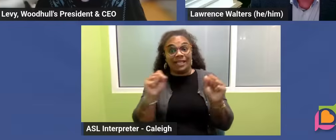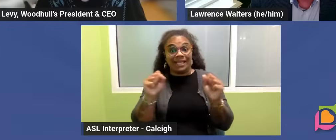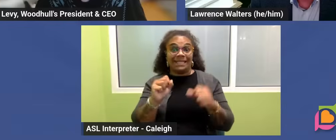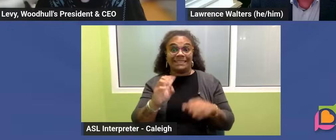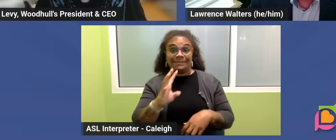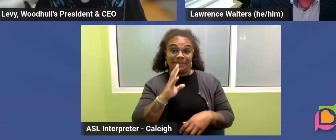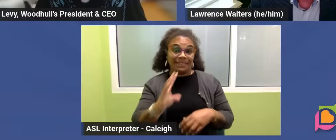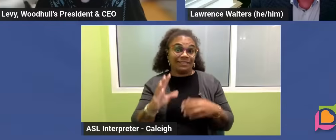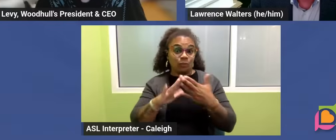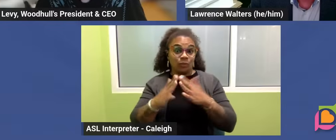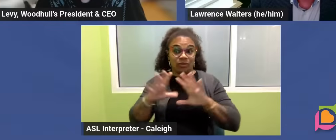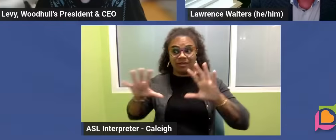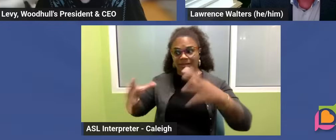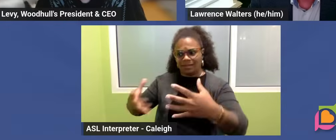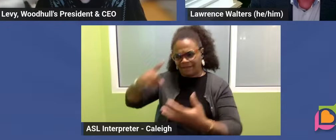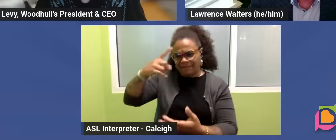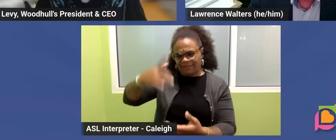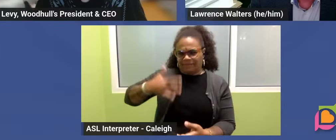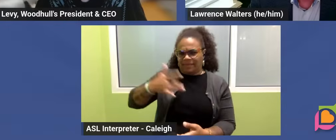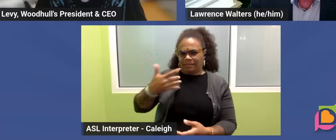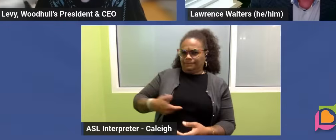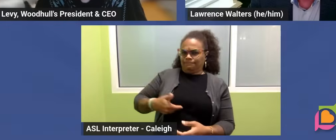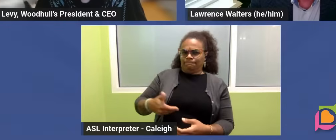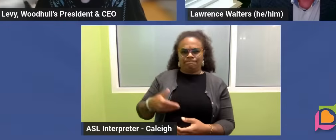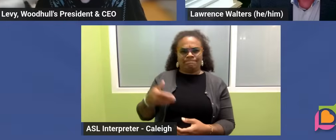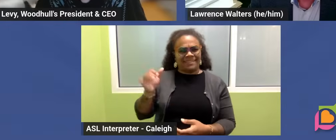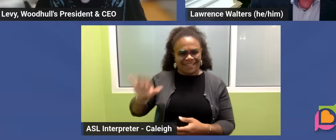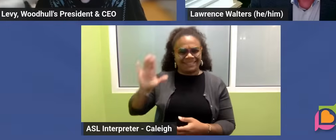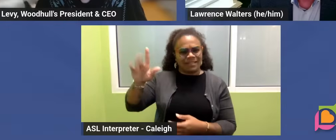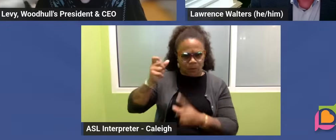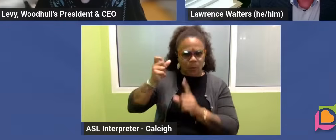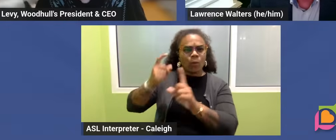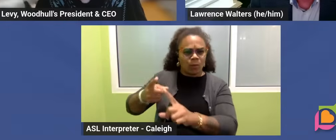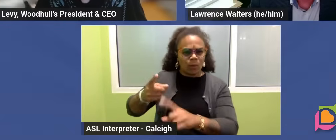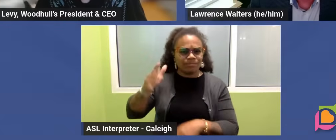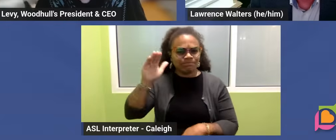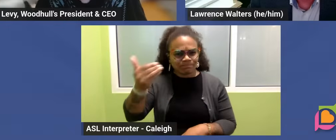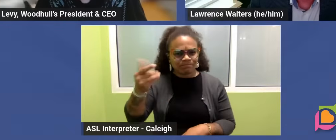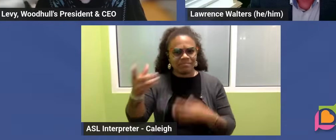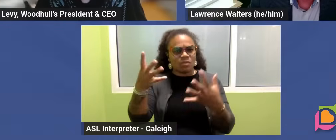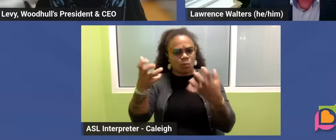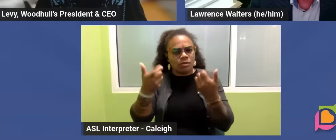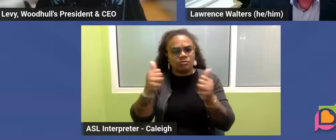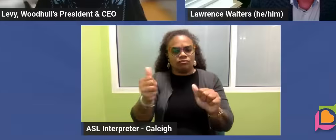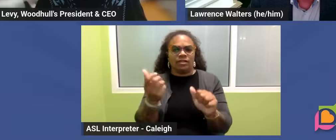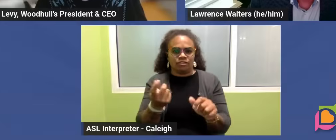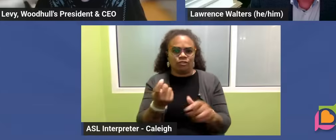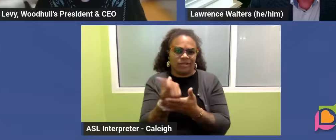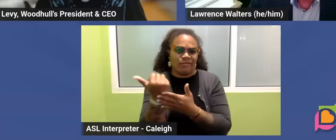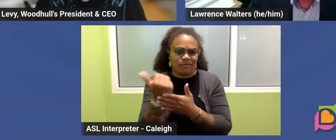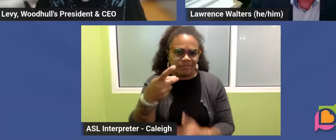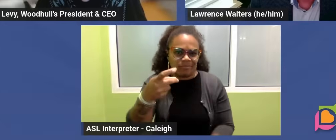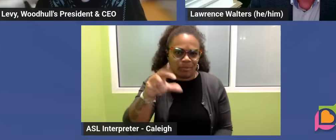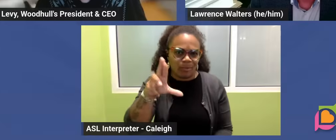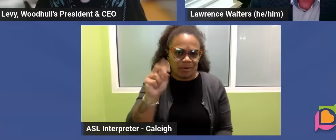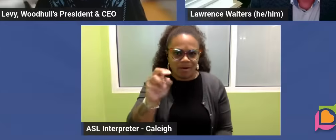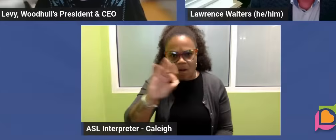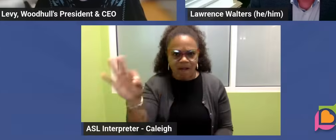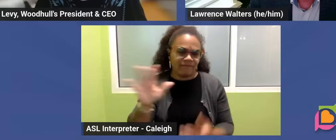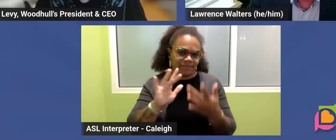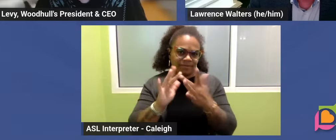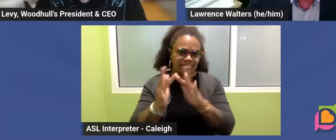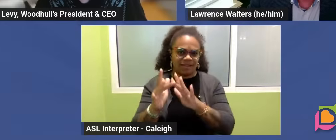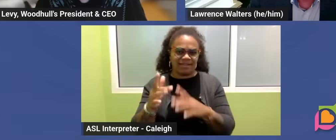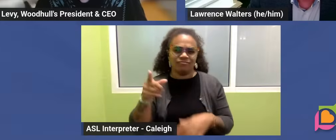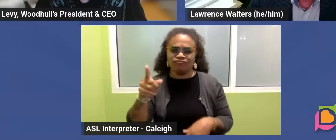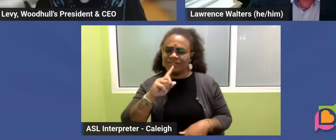burdensome compliance obligation is directly related to getting porn off the internet and not so much to protecting children.